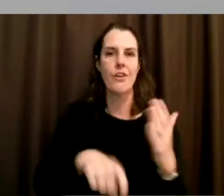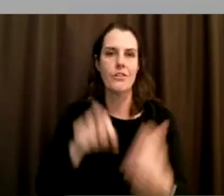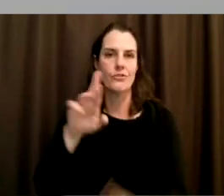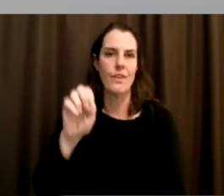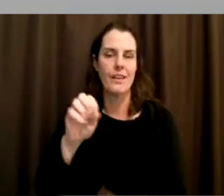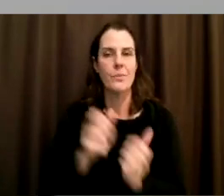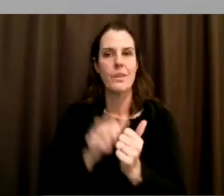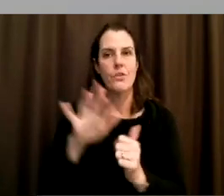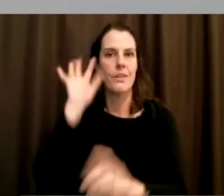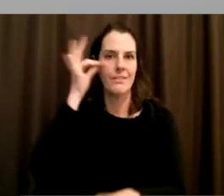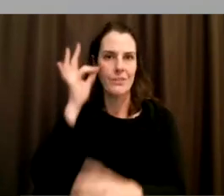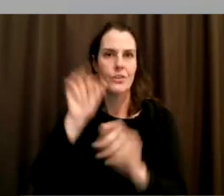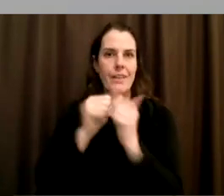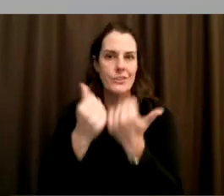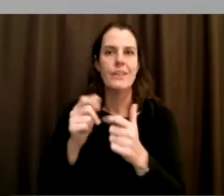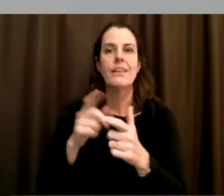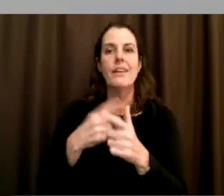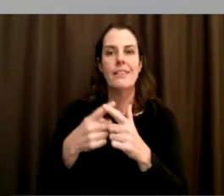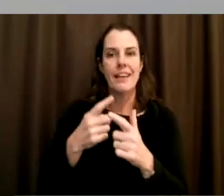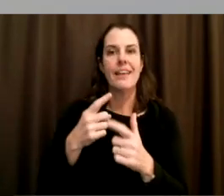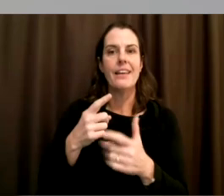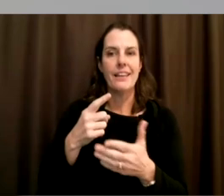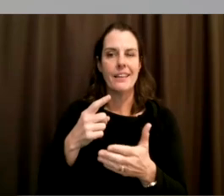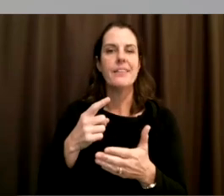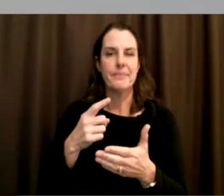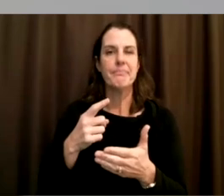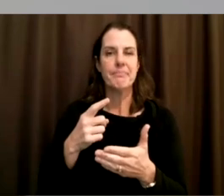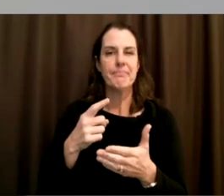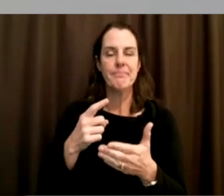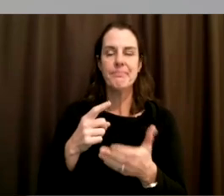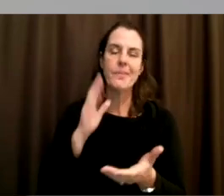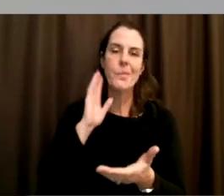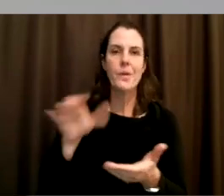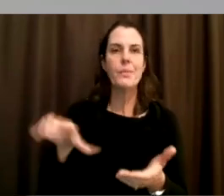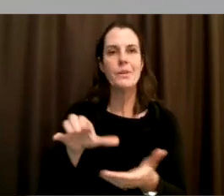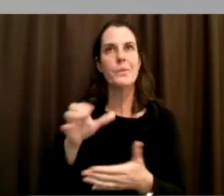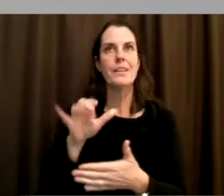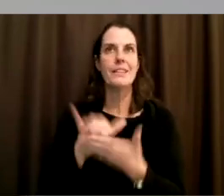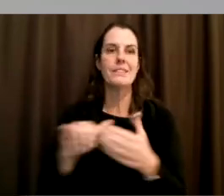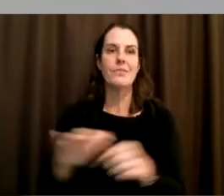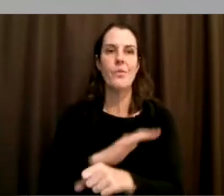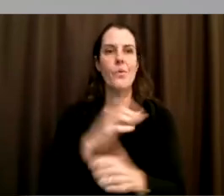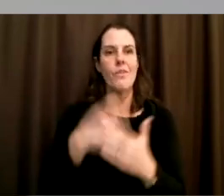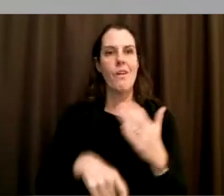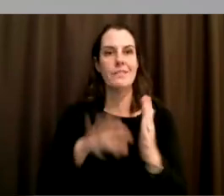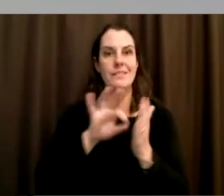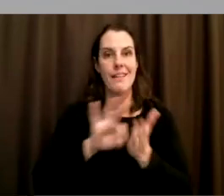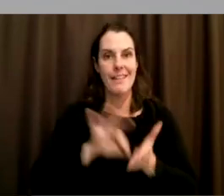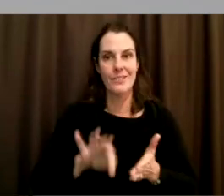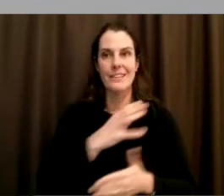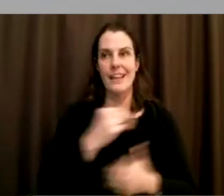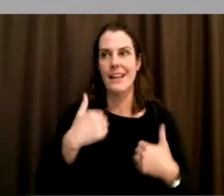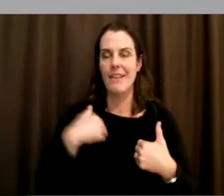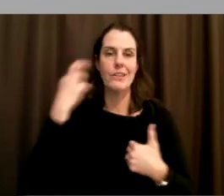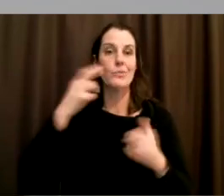cognizant agency, then you would be kind of doing this full cost accounting and coming up with a